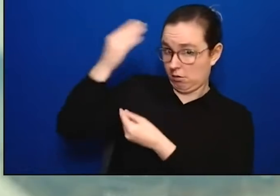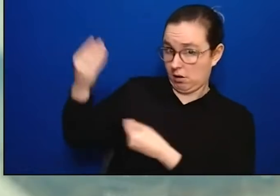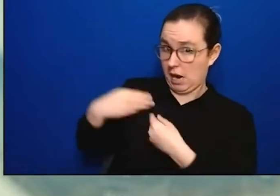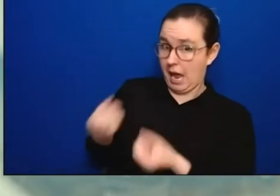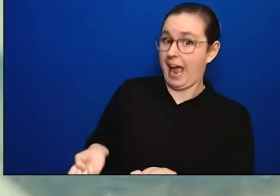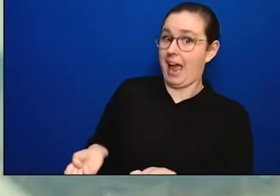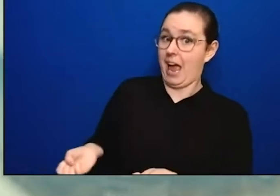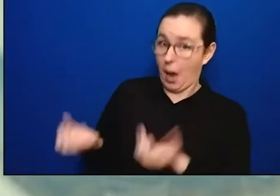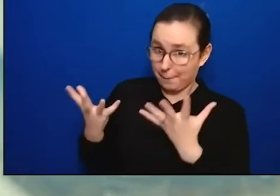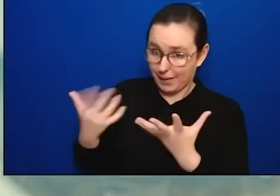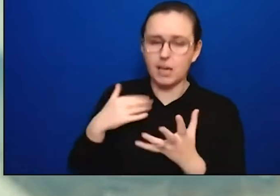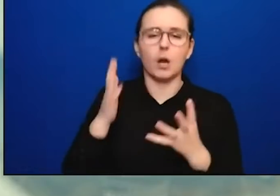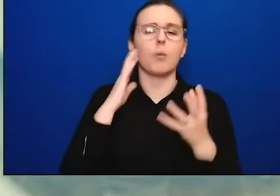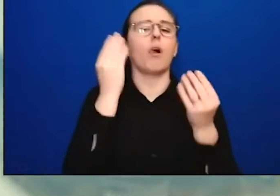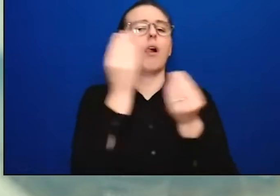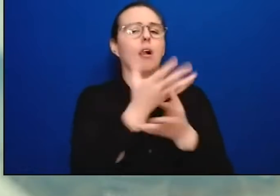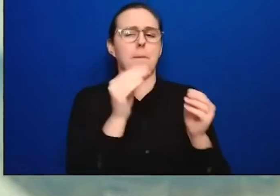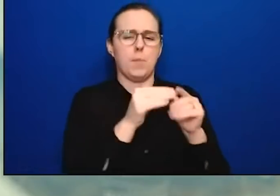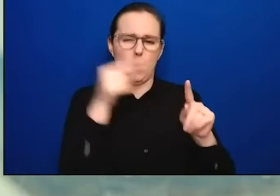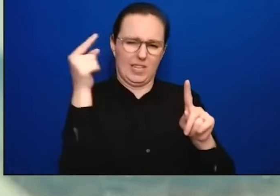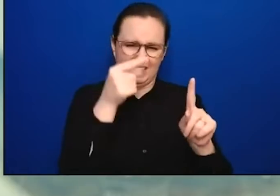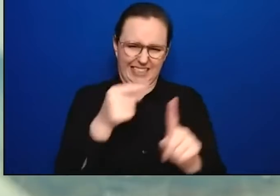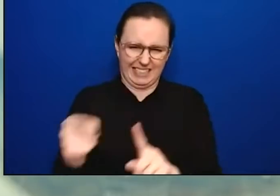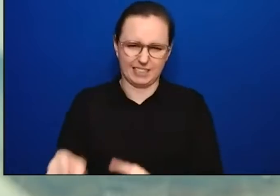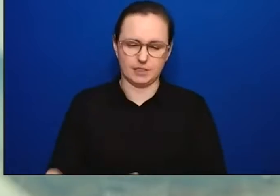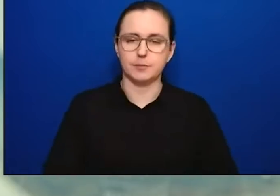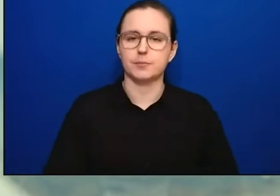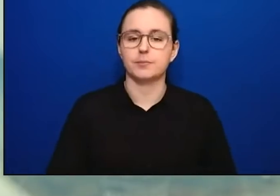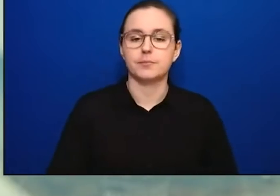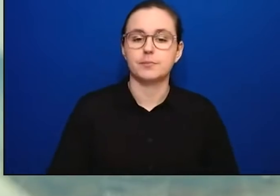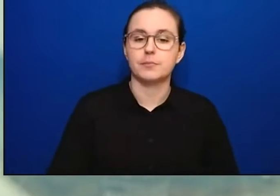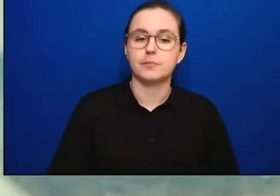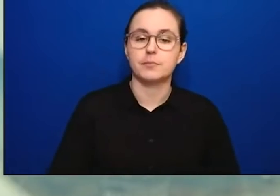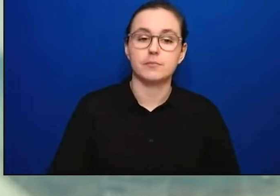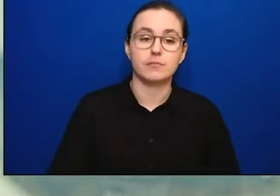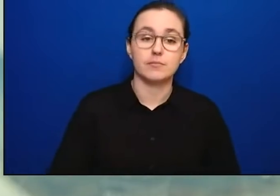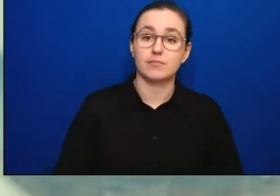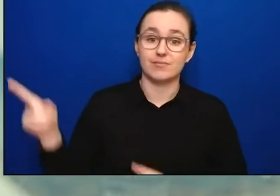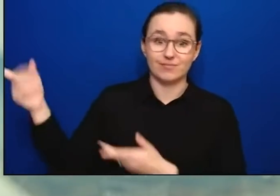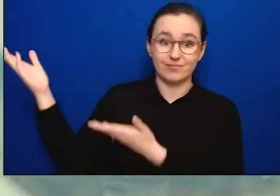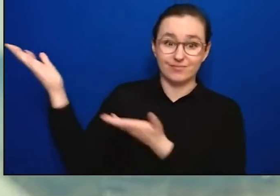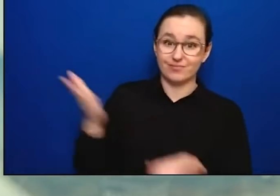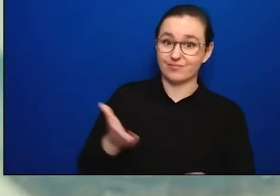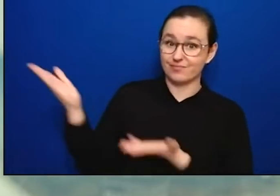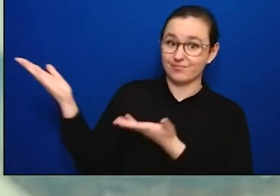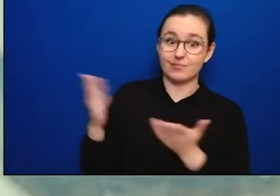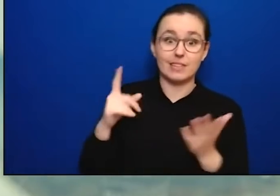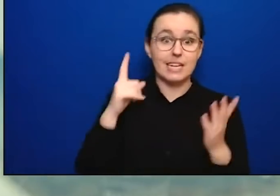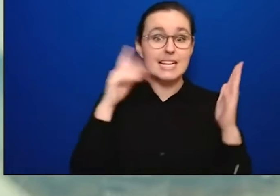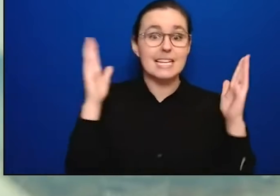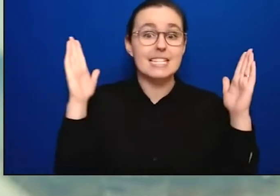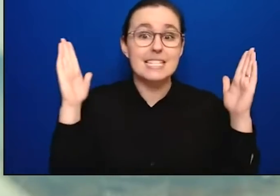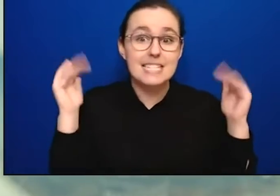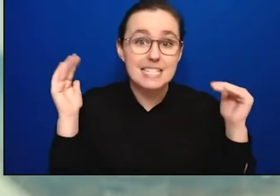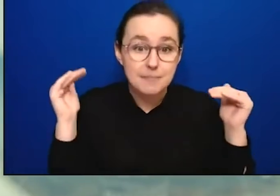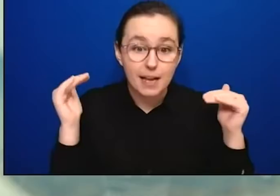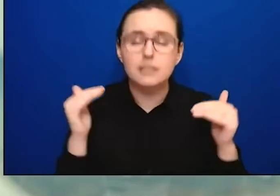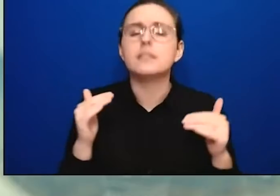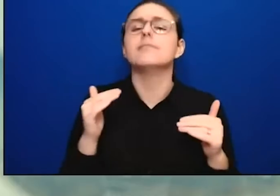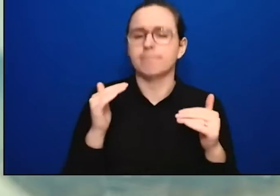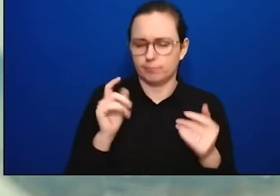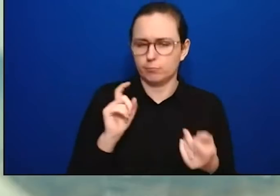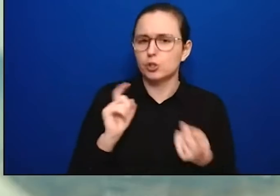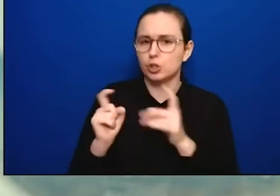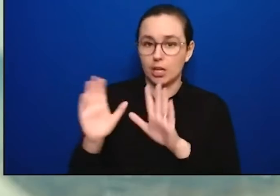will have more to say about this as our supply from Canada is clarified in the week ahead. The expected deliveries from our federal partners have changed